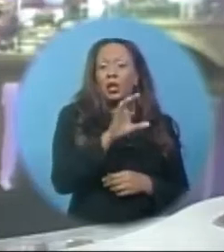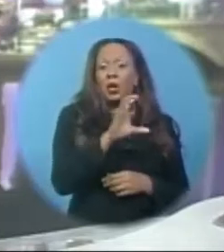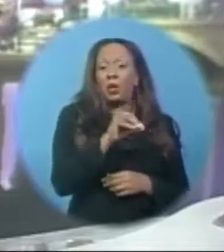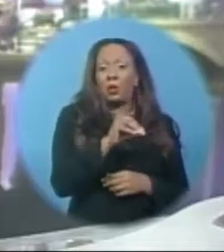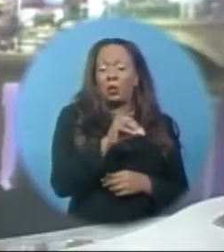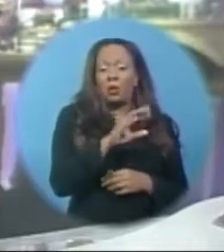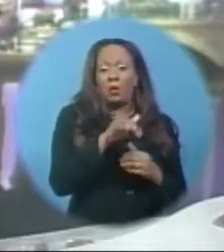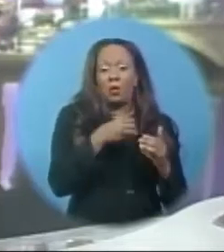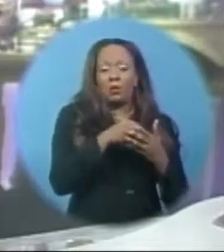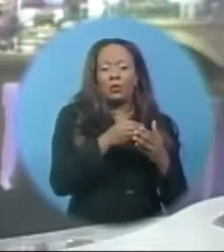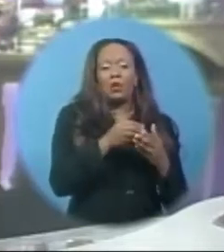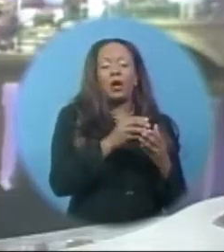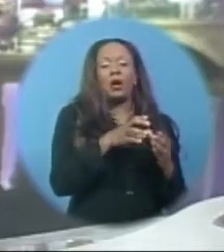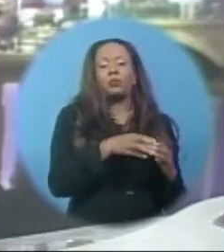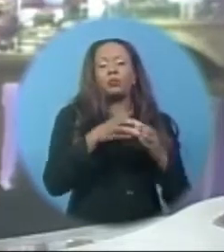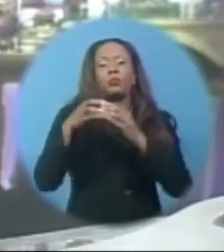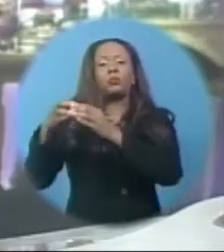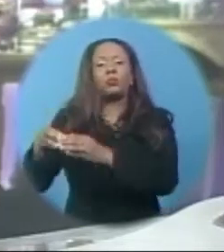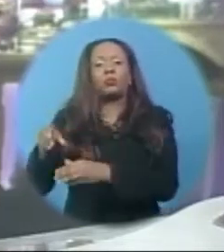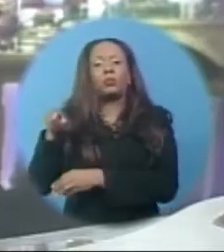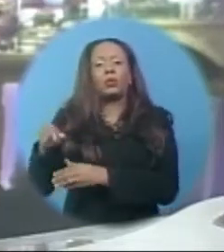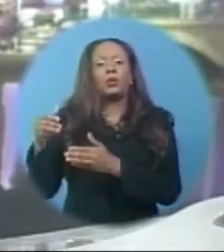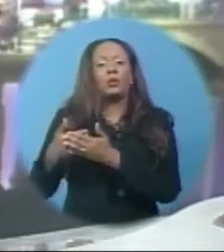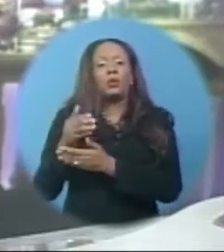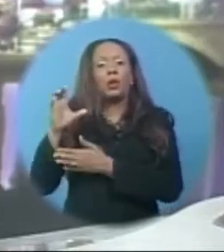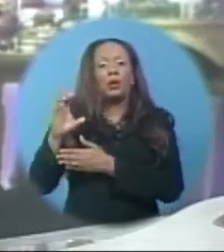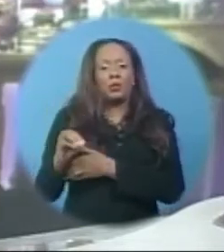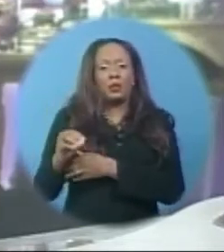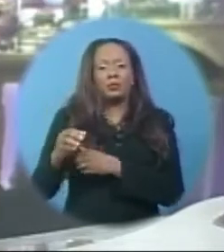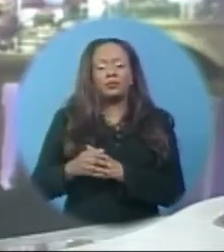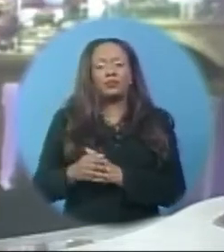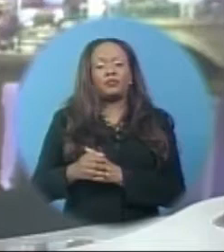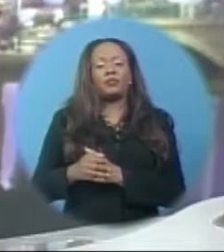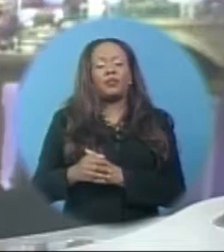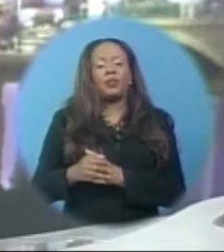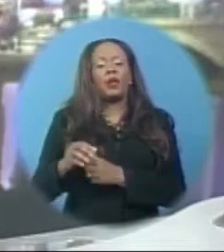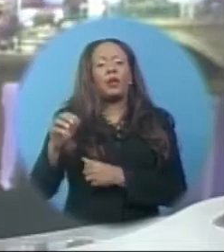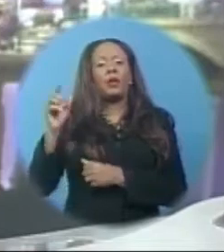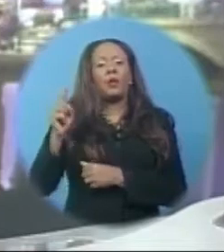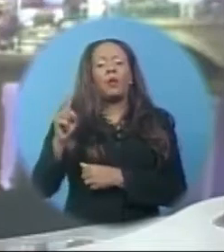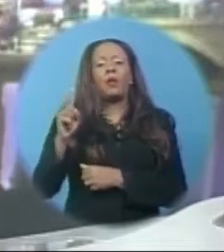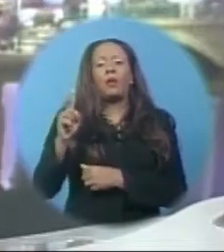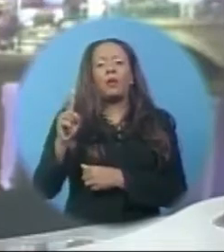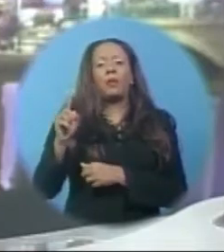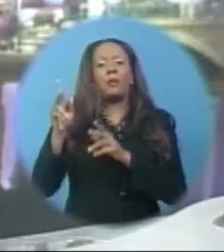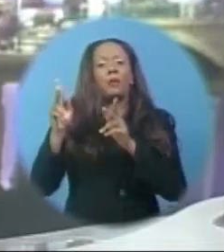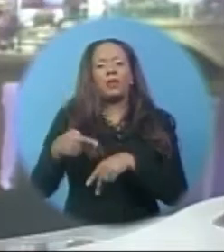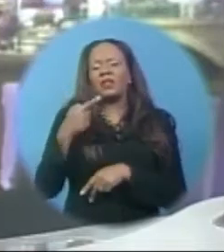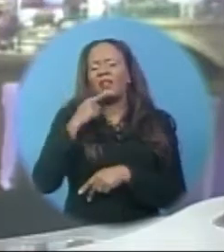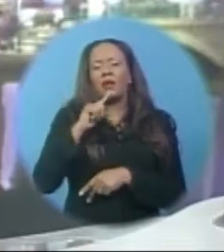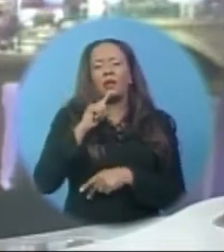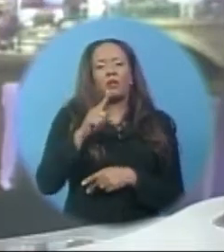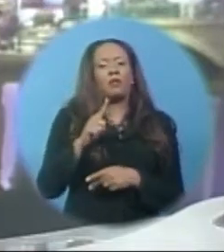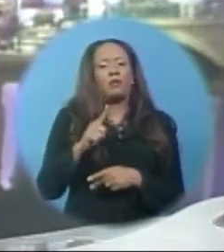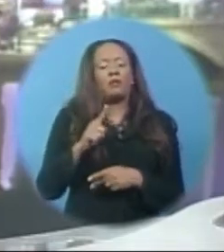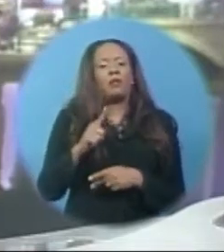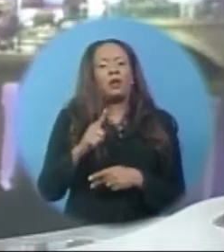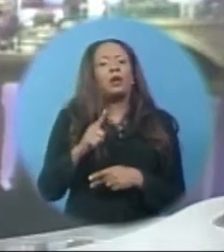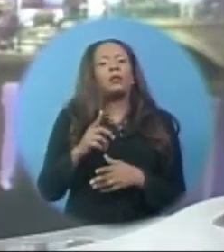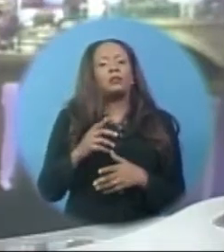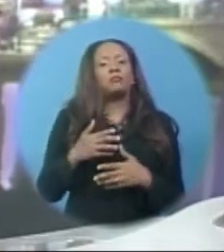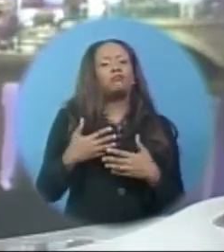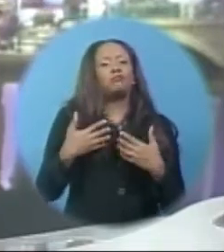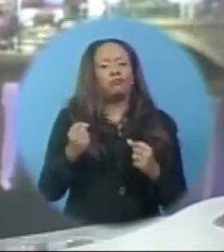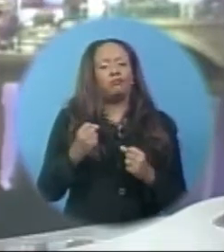debate, Parliamentary Secretary in the Ministry of Finance, Senator Jepter Ince, described the amendment as a bold initiative. He says